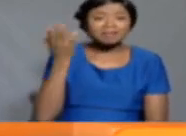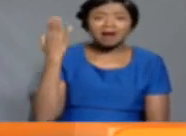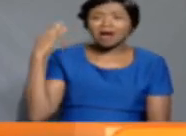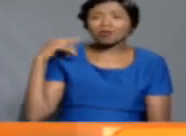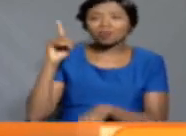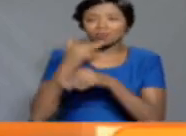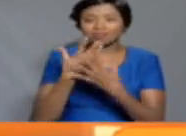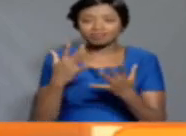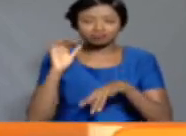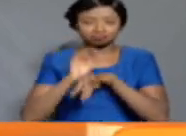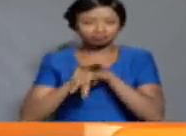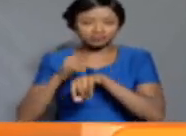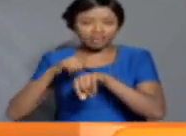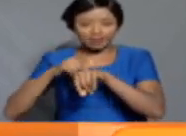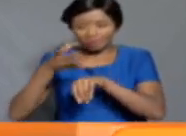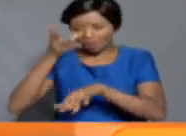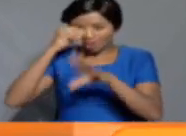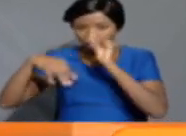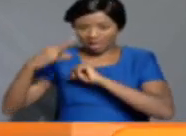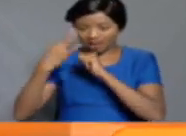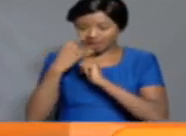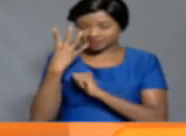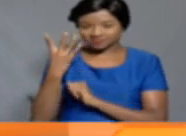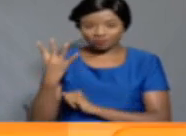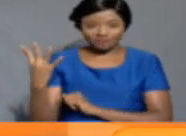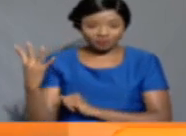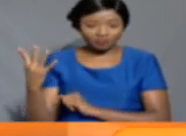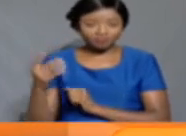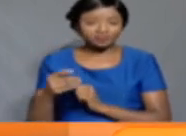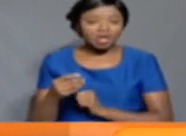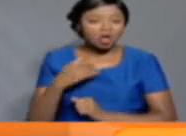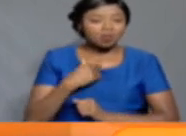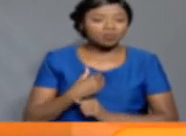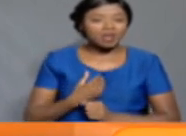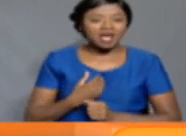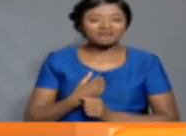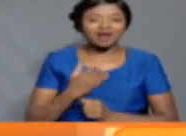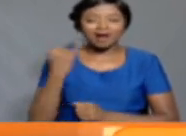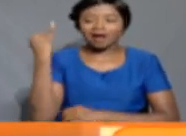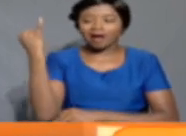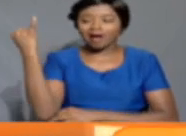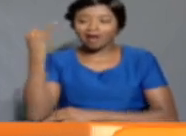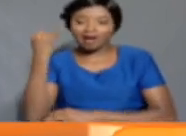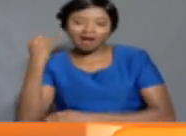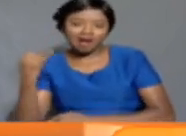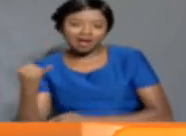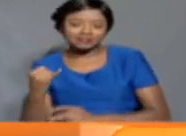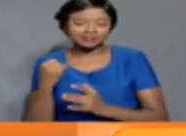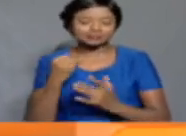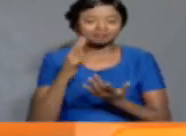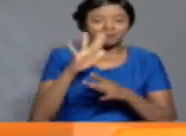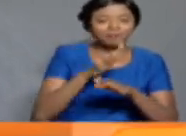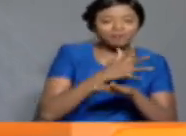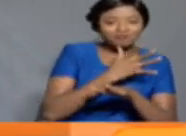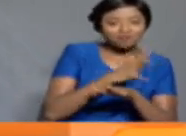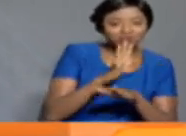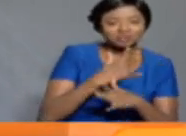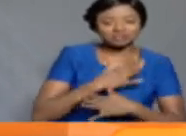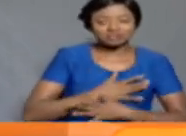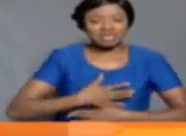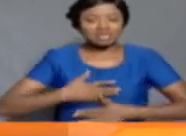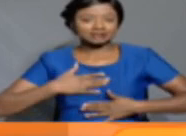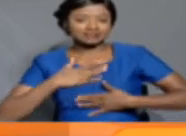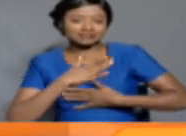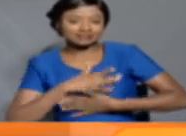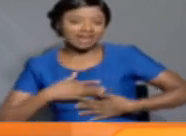had when we were doing 844, and you'll give me a minute, Gashuri, is that we used to have art and craft and music. We used to have science and agriculture. Remember, we used to